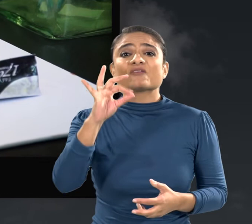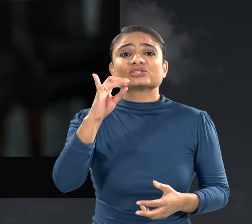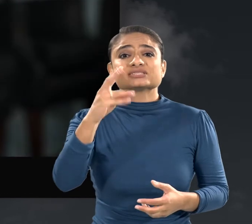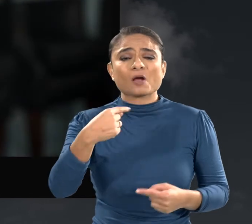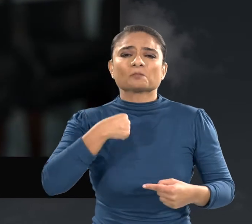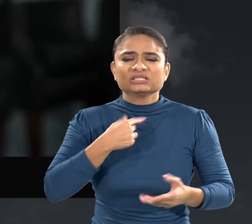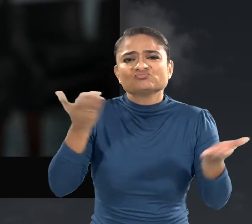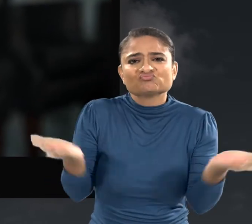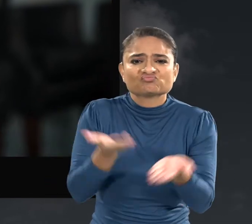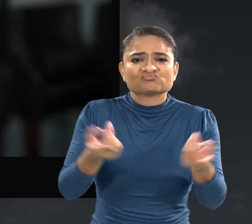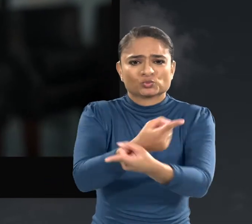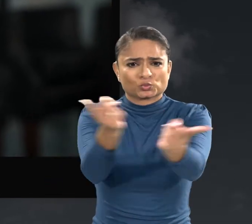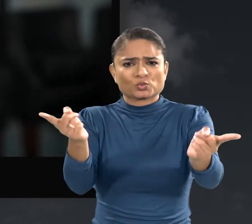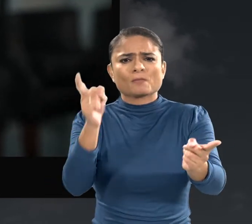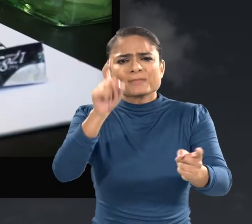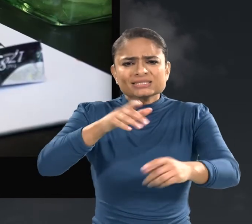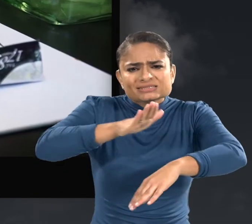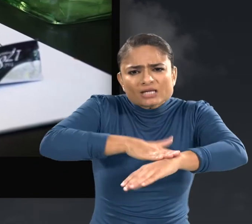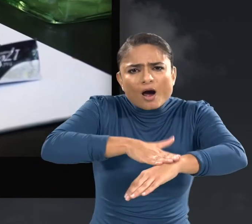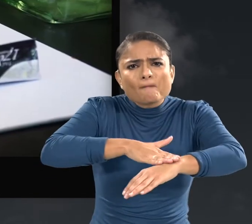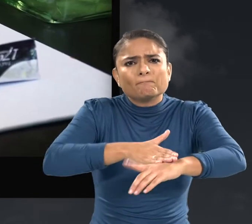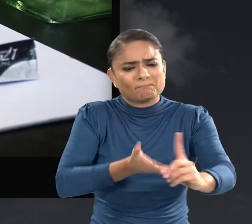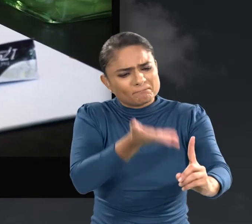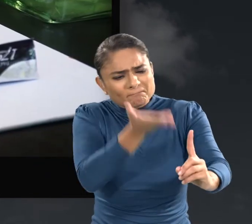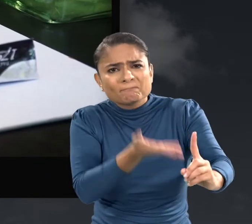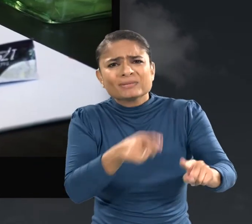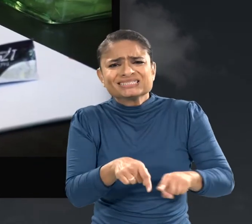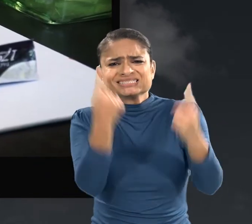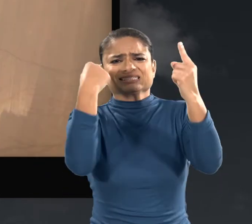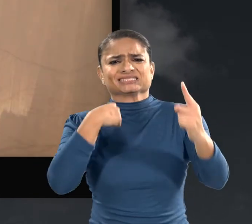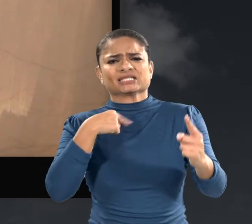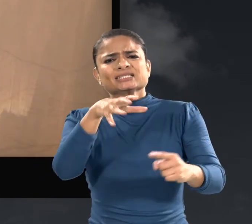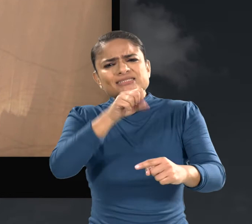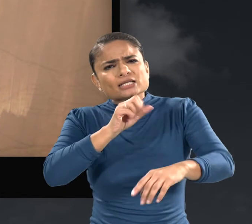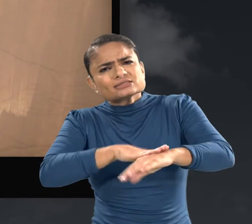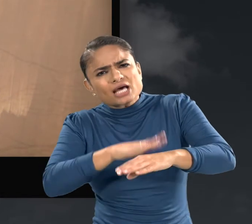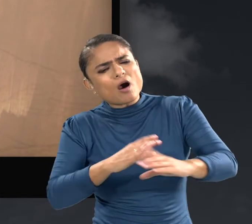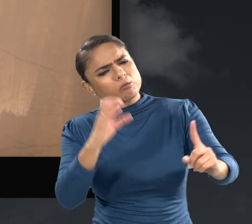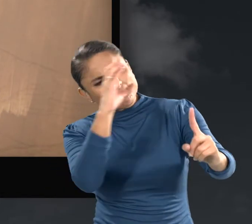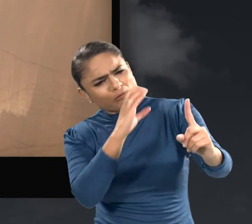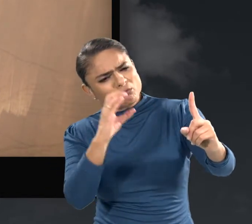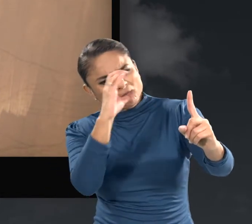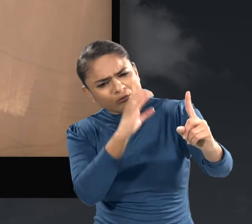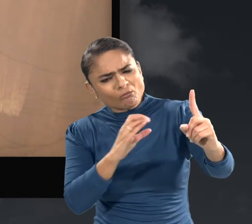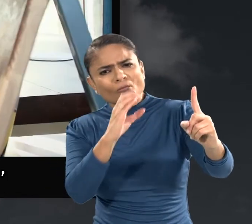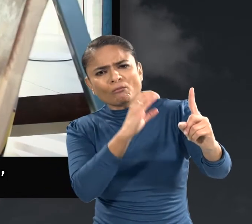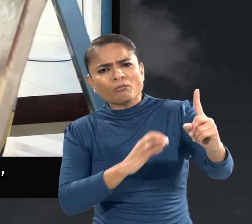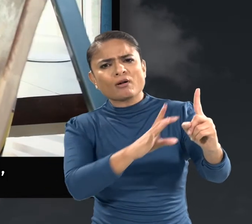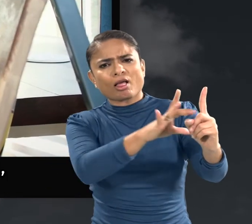I would just encourage everybody to really take time to get to know somebody that's not like